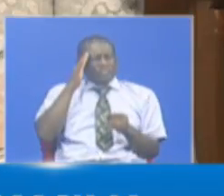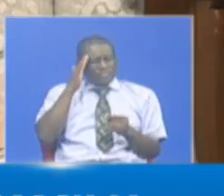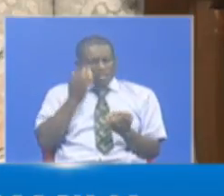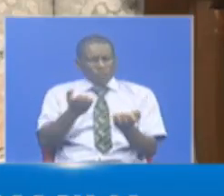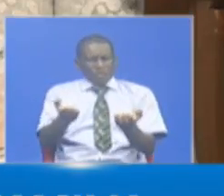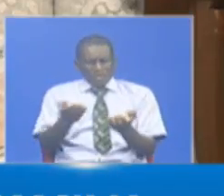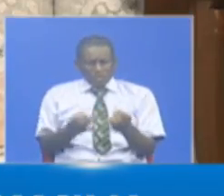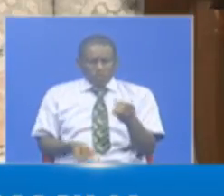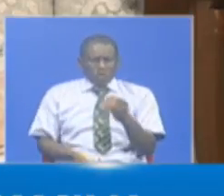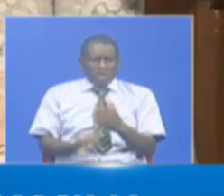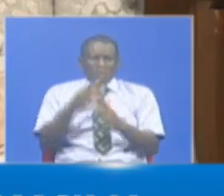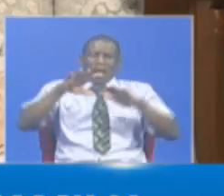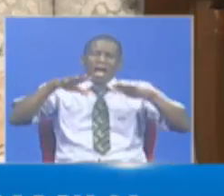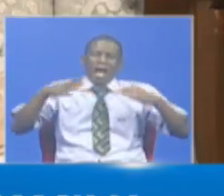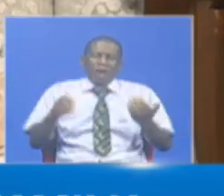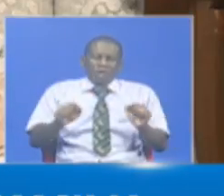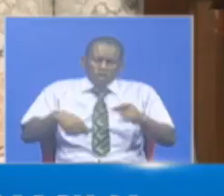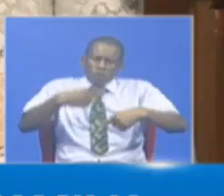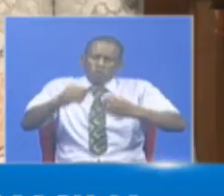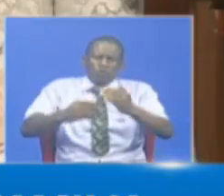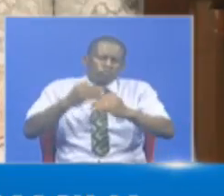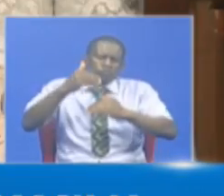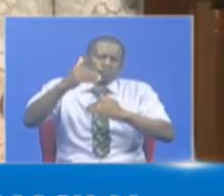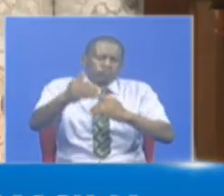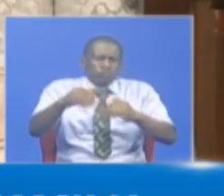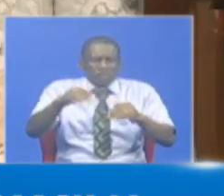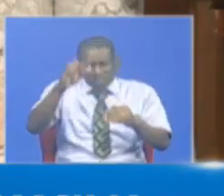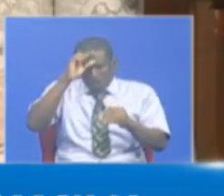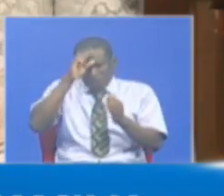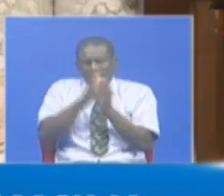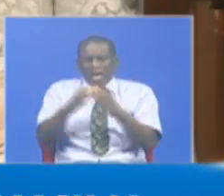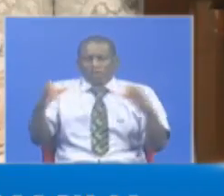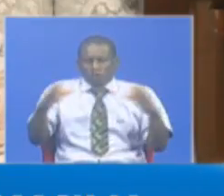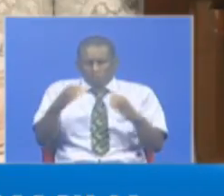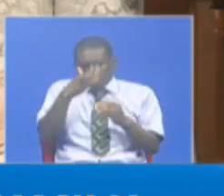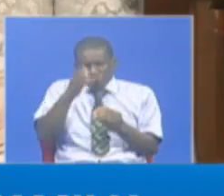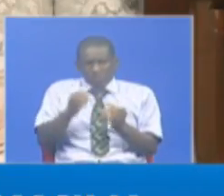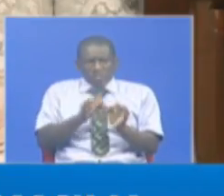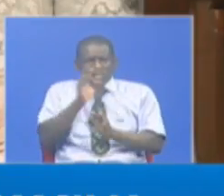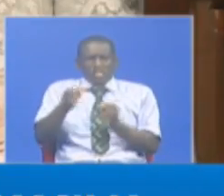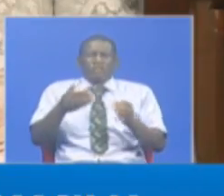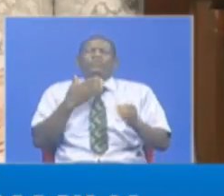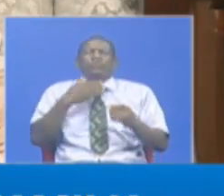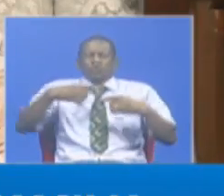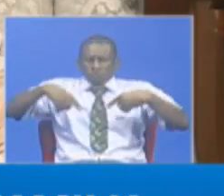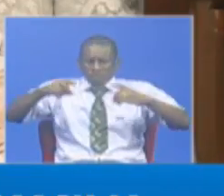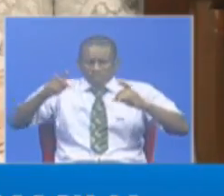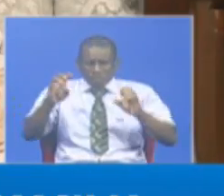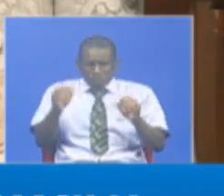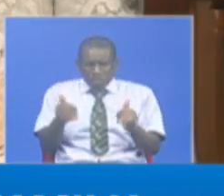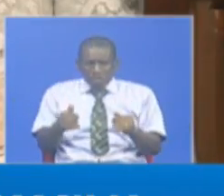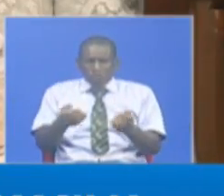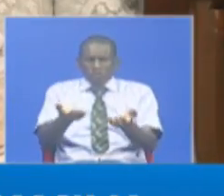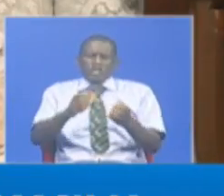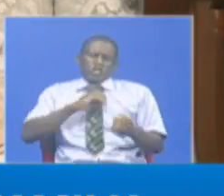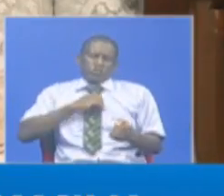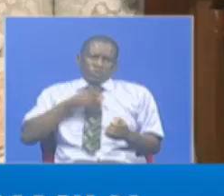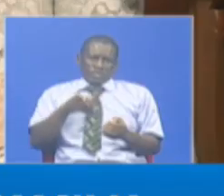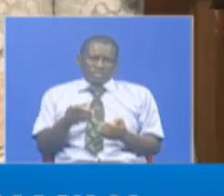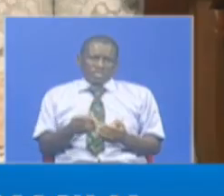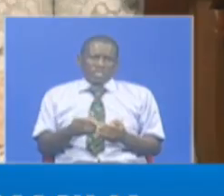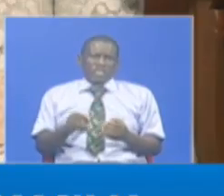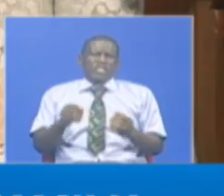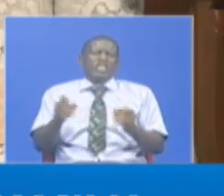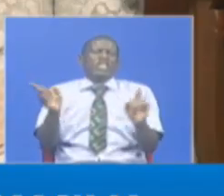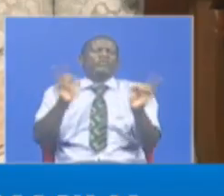find how do we move forward, government and the community, because if we are to succeed, there need to be ownership. It is not going to